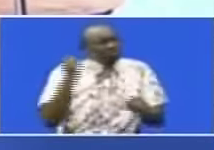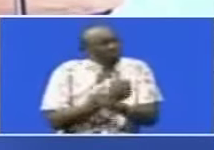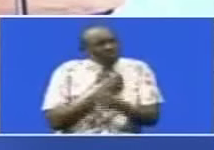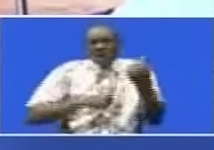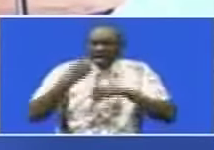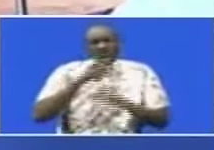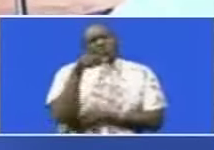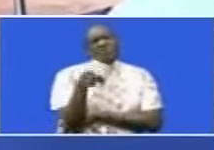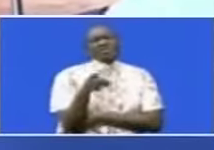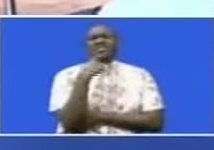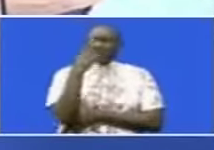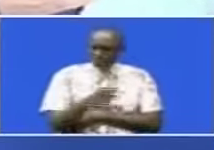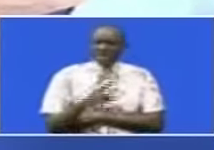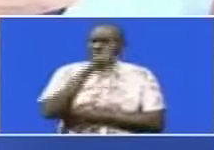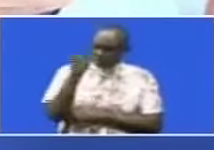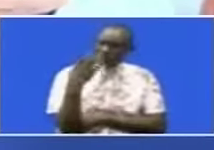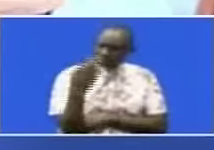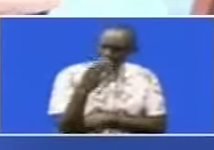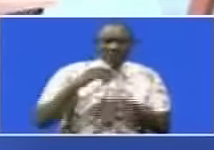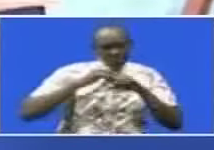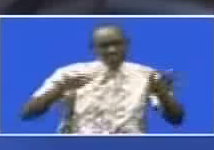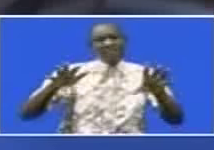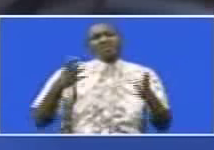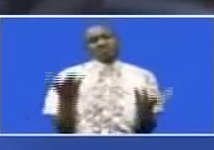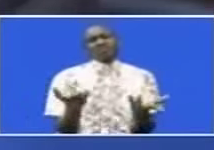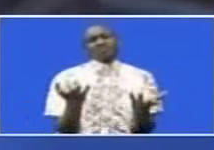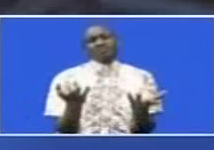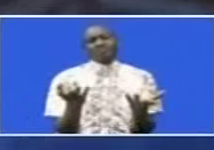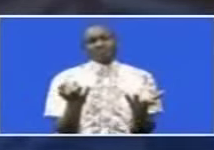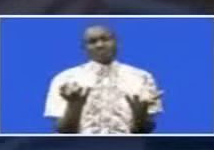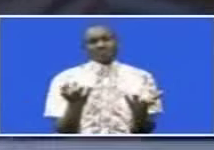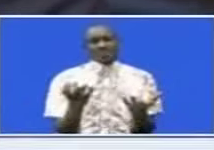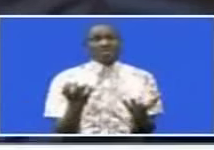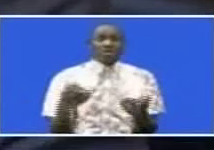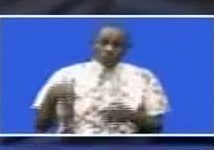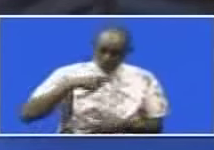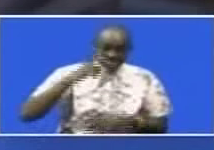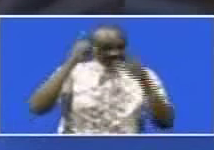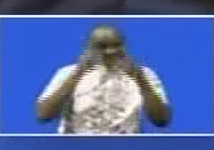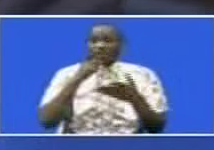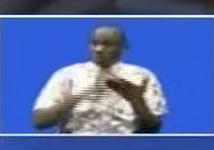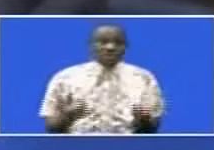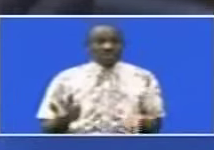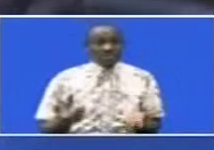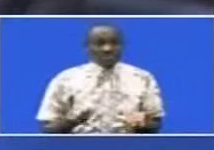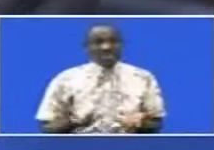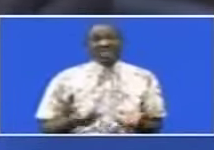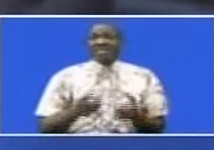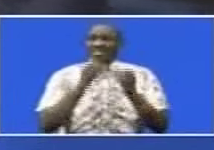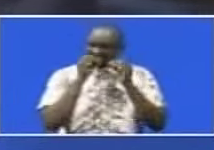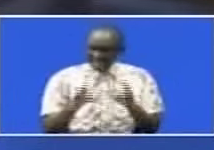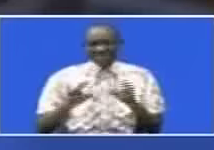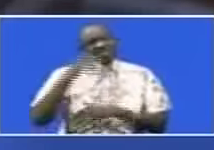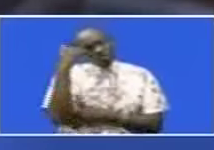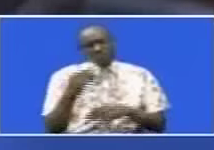drastic measures, claiming question papers in circulation are fakes. We made a decision that there is nothing that